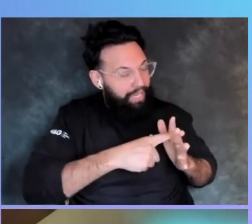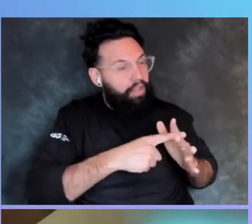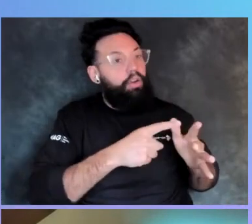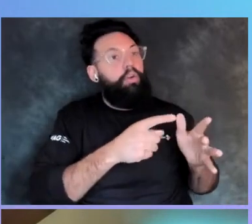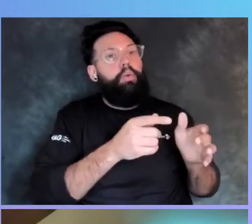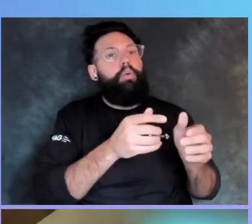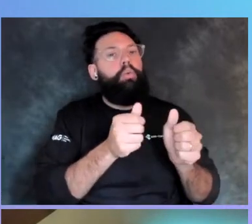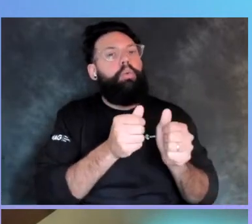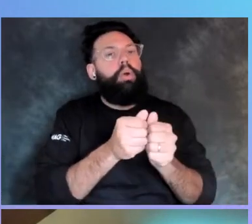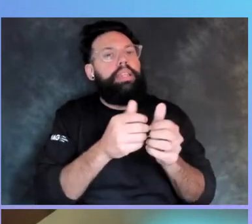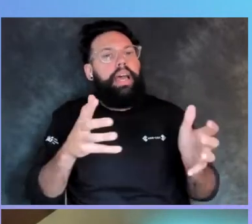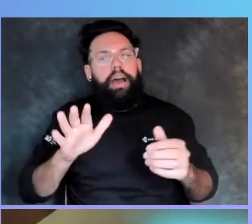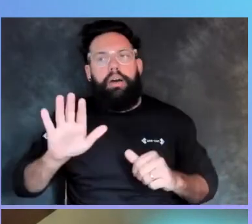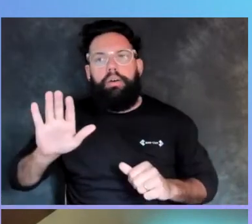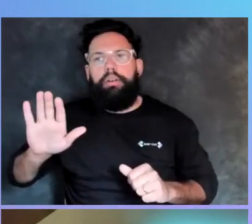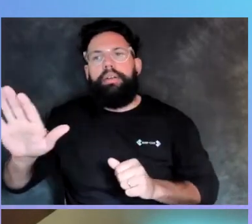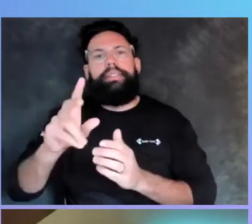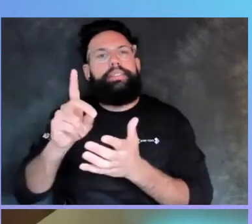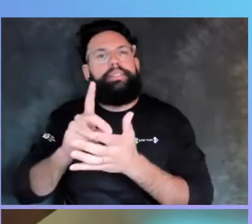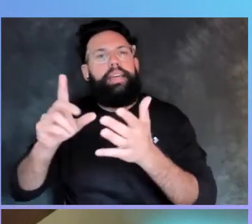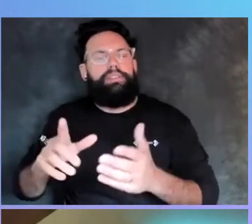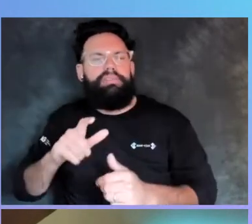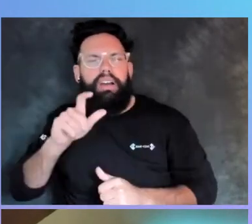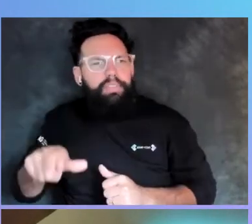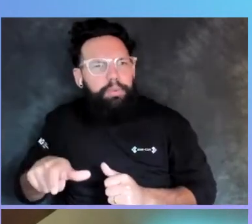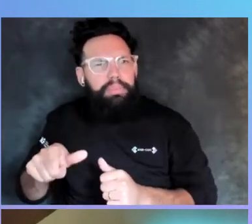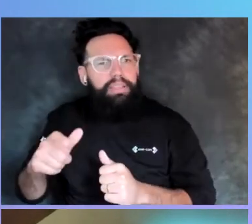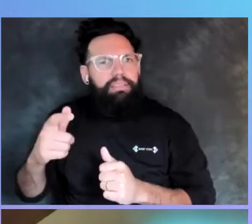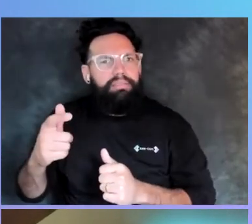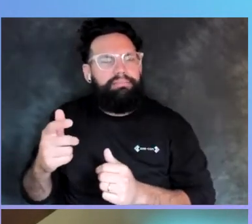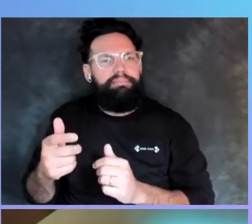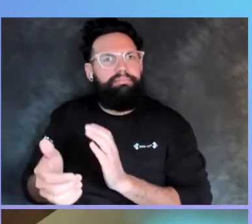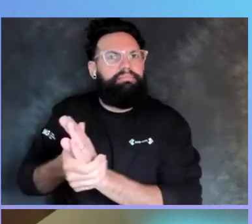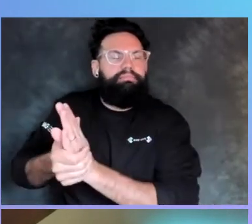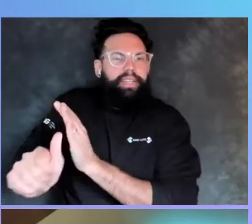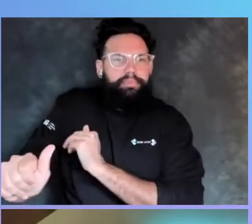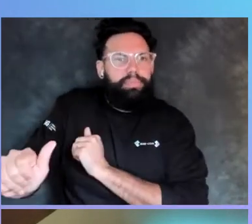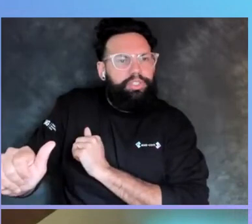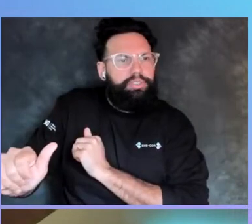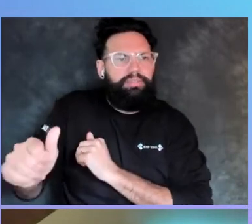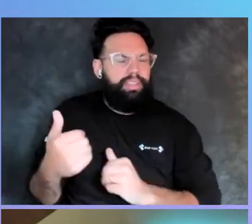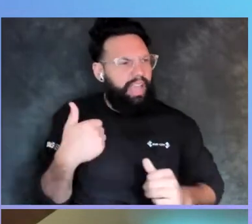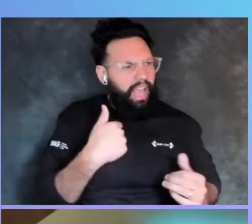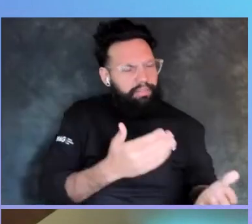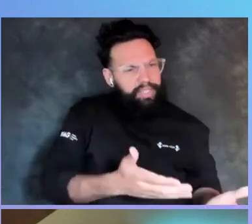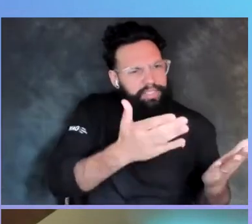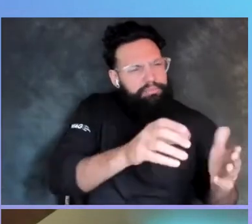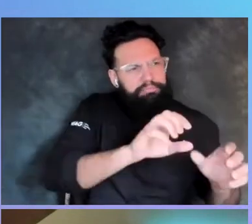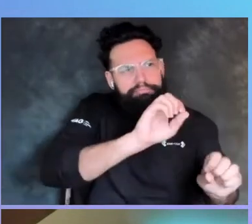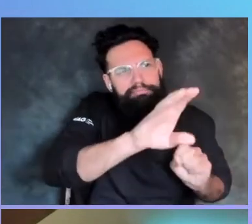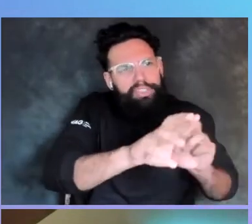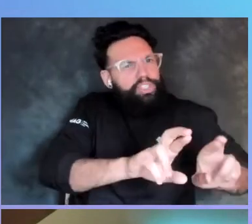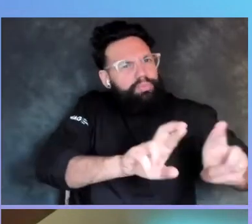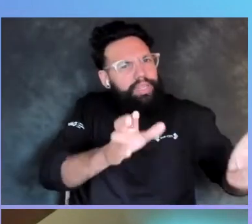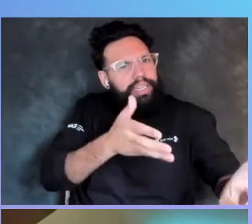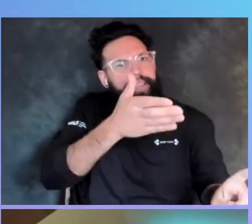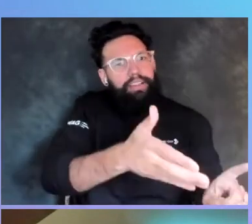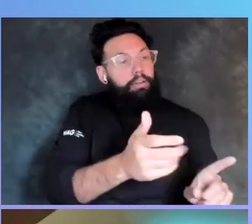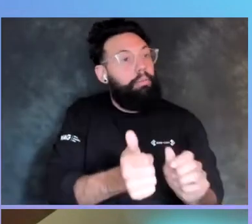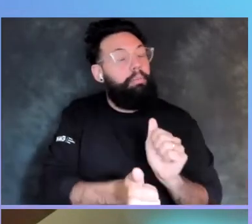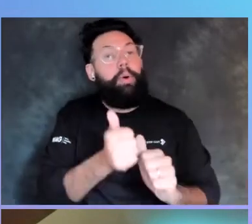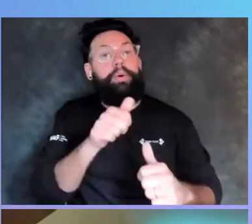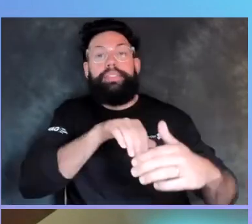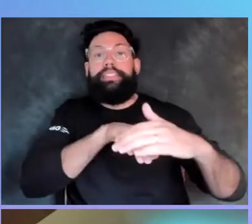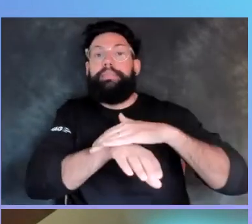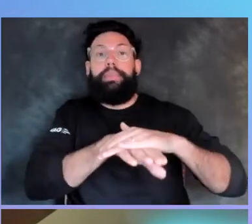designers to be accessibility experts. Our data shows us that the majority of accessibility issues actually originate in the design step.